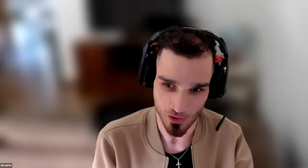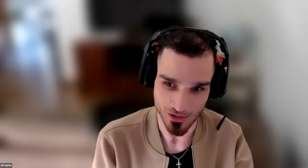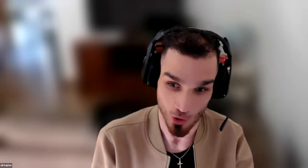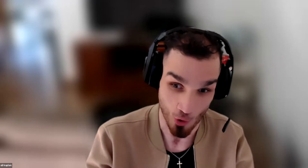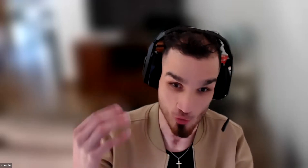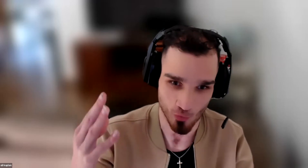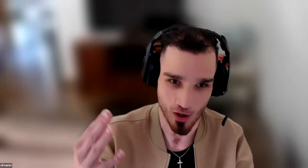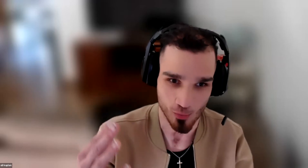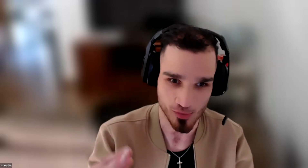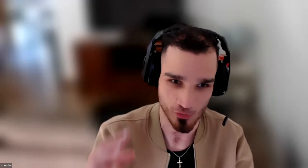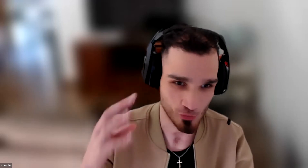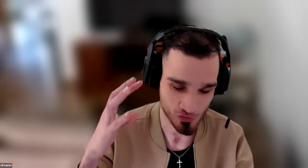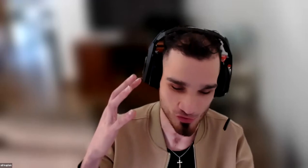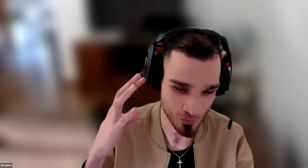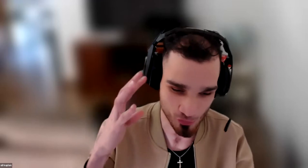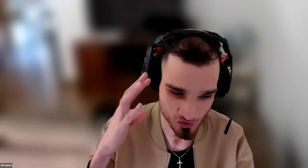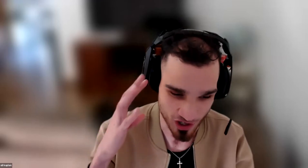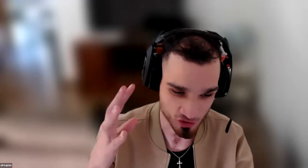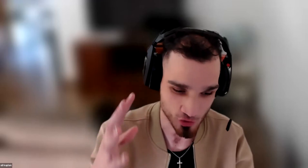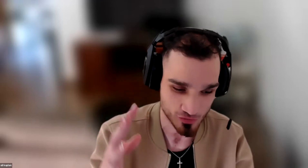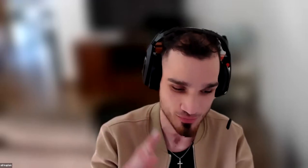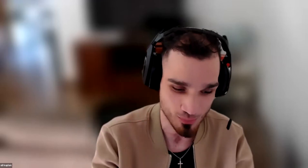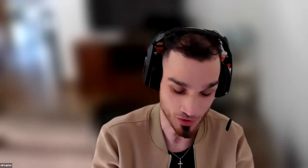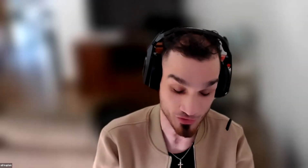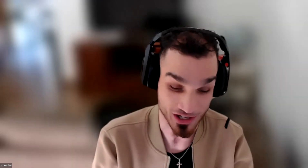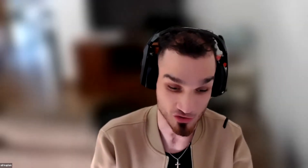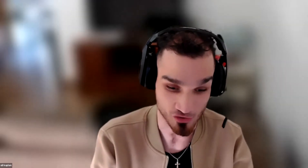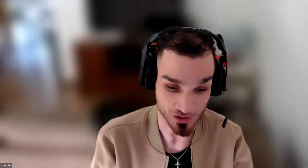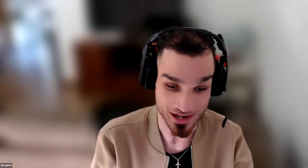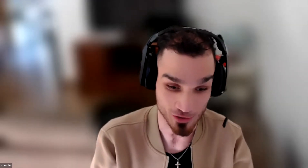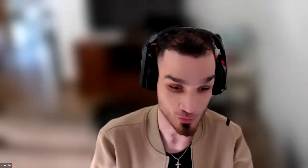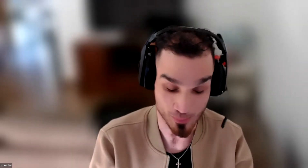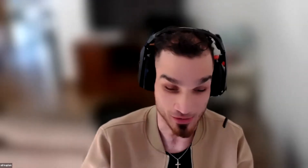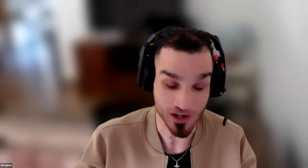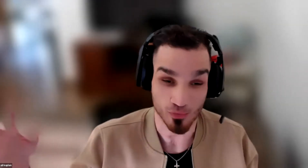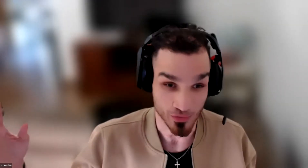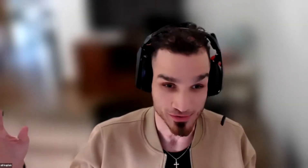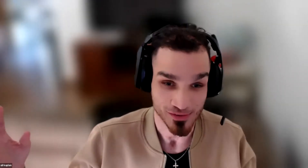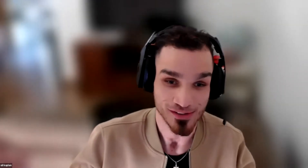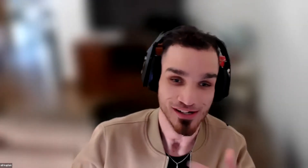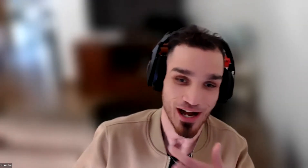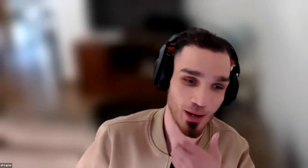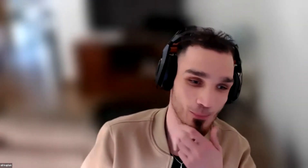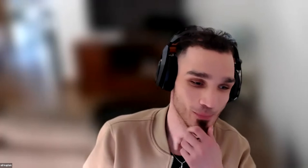just like overwhelmed because there was such good presentations today and I could pick on everything,